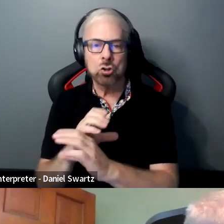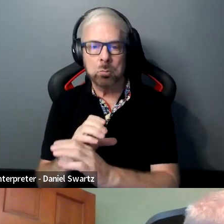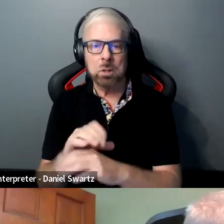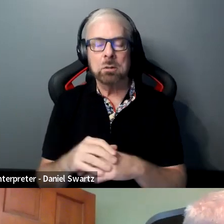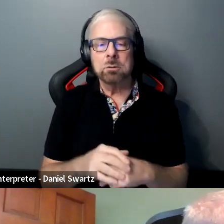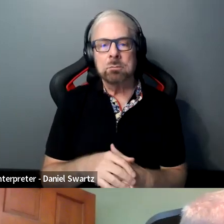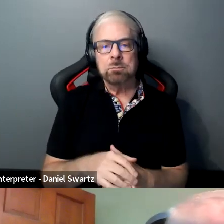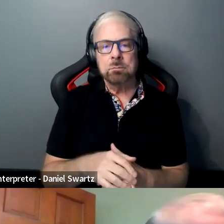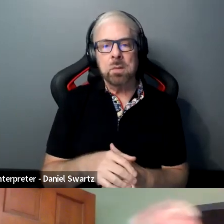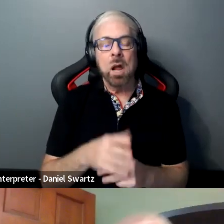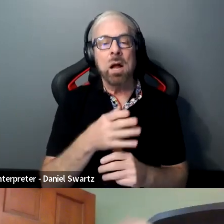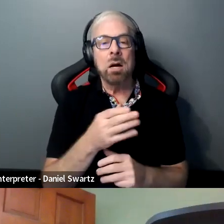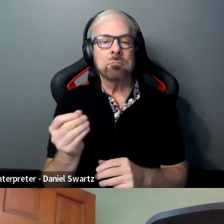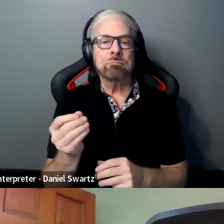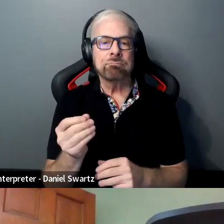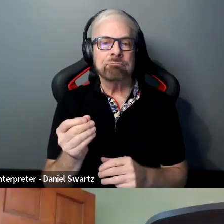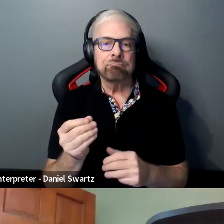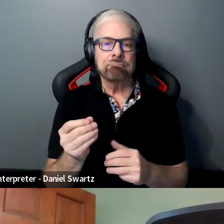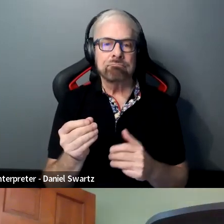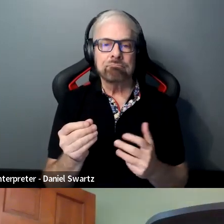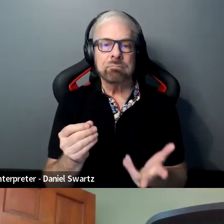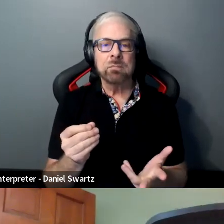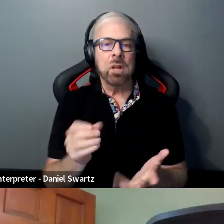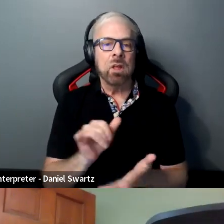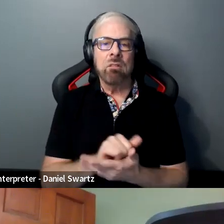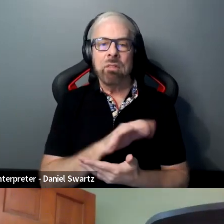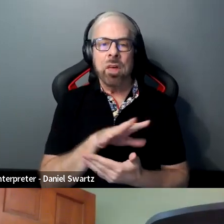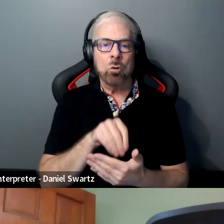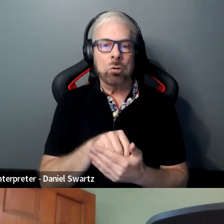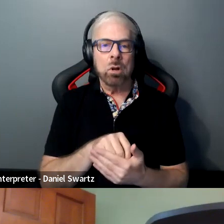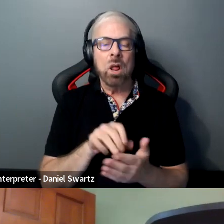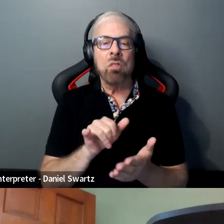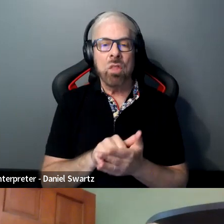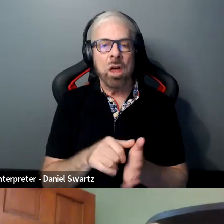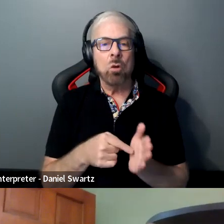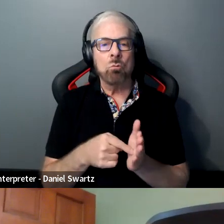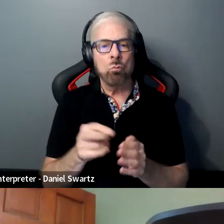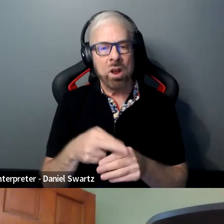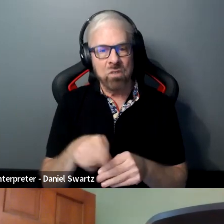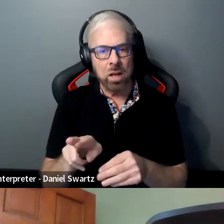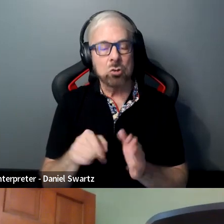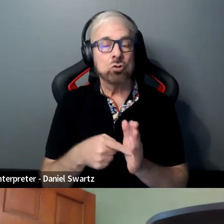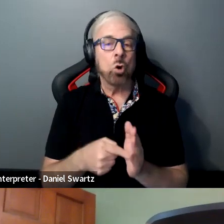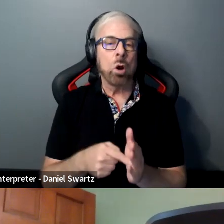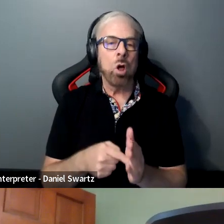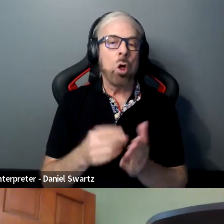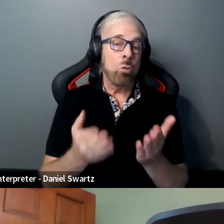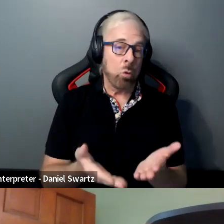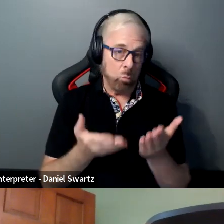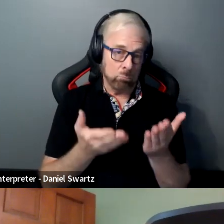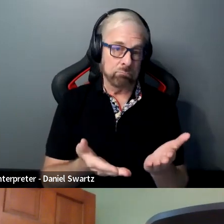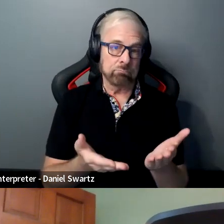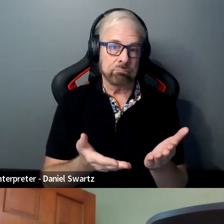conservatorship. And it incorporated, it reflected the